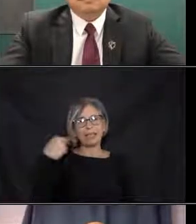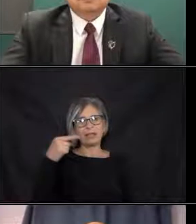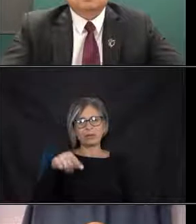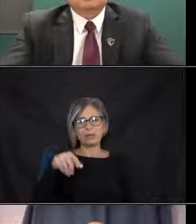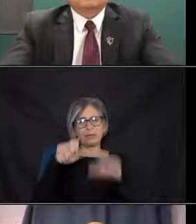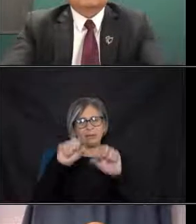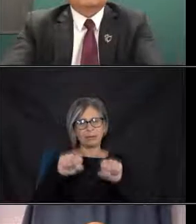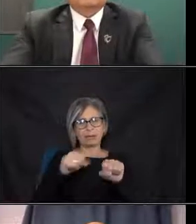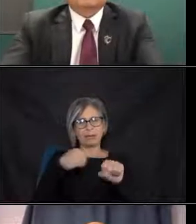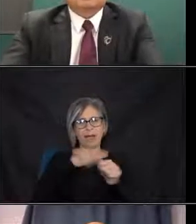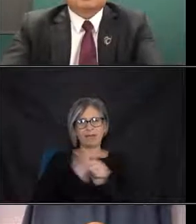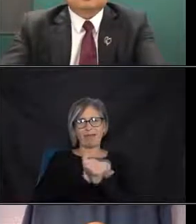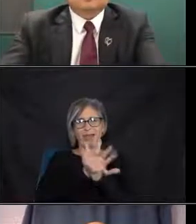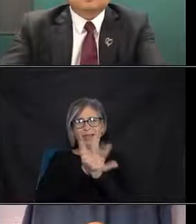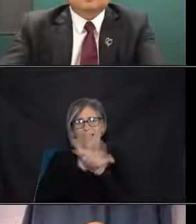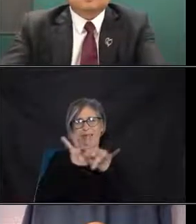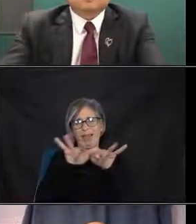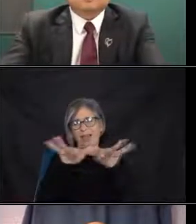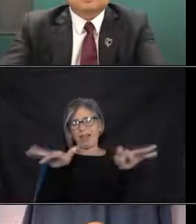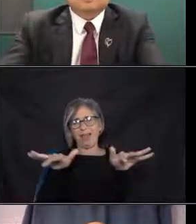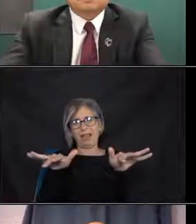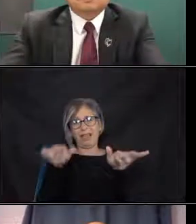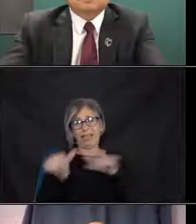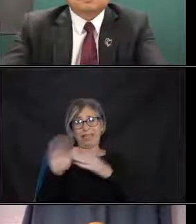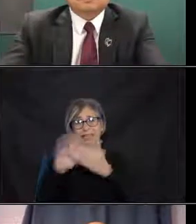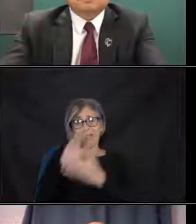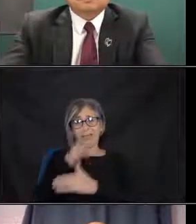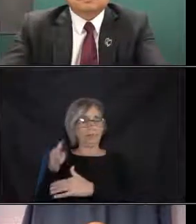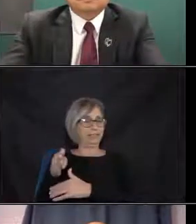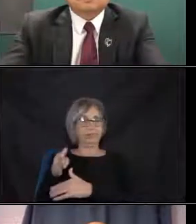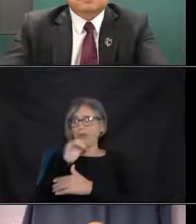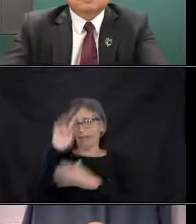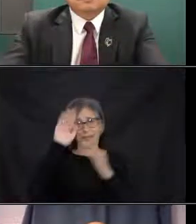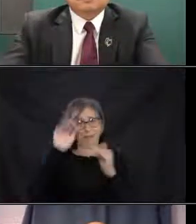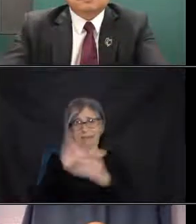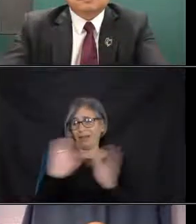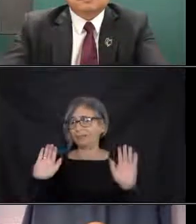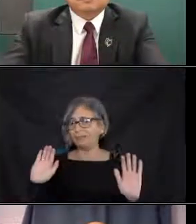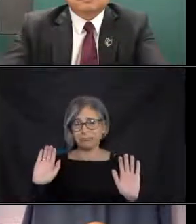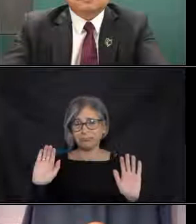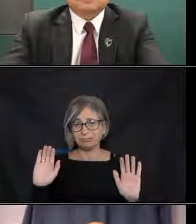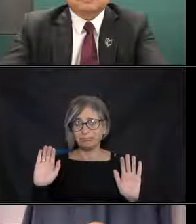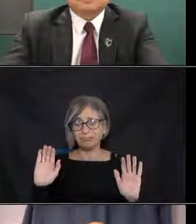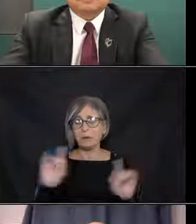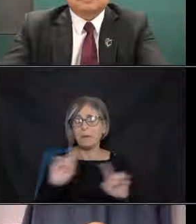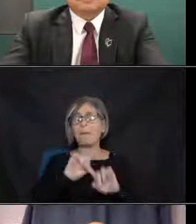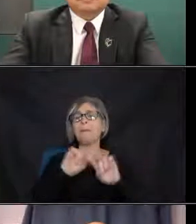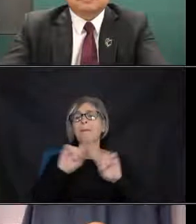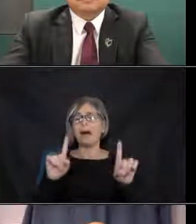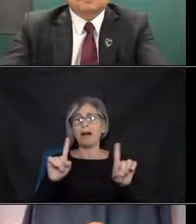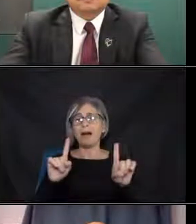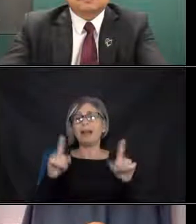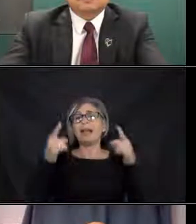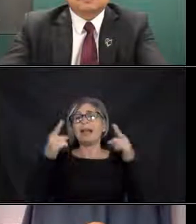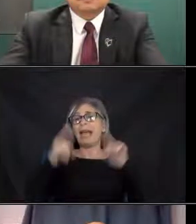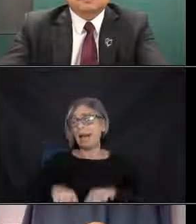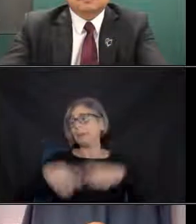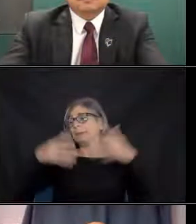having a pandemic here in the city of Boynton Beach. And the fact is that it was probable and it did